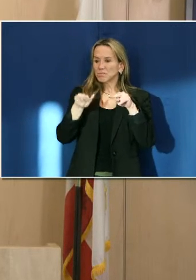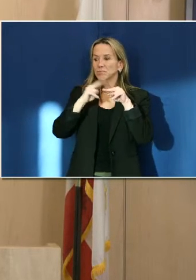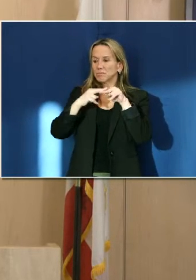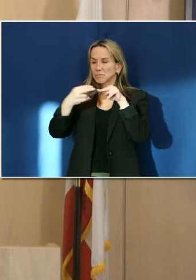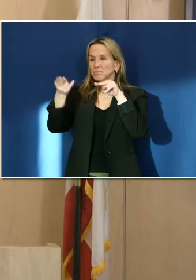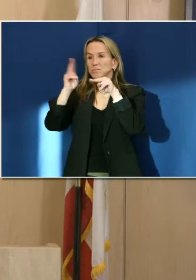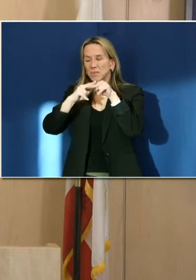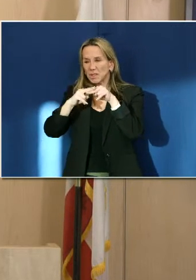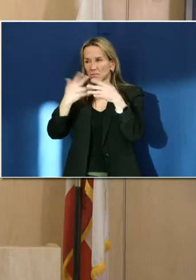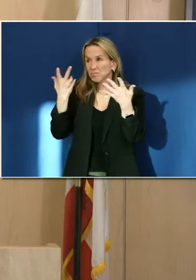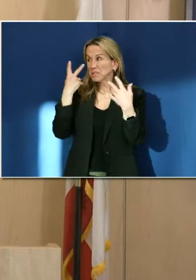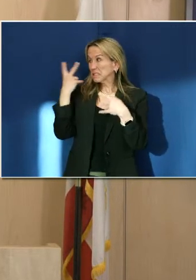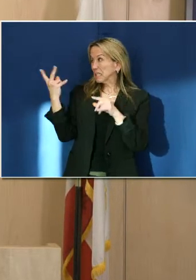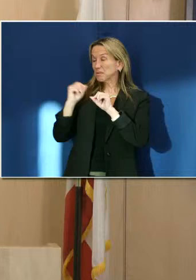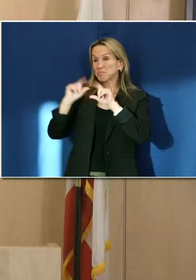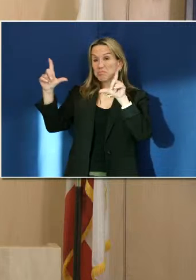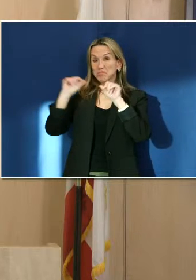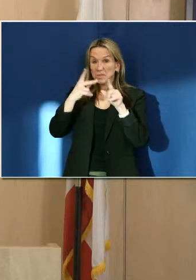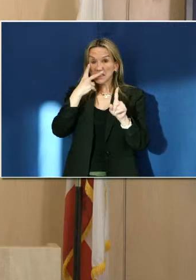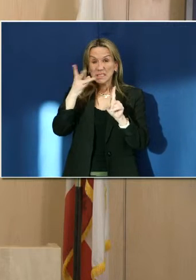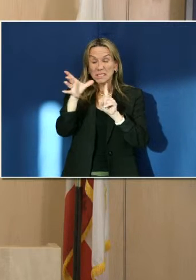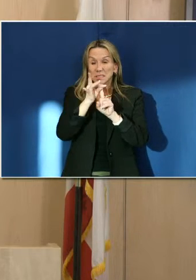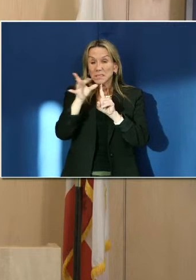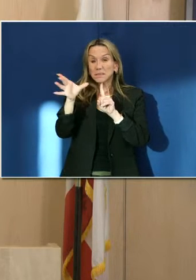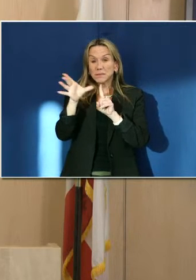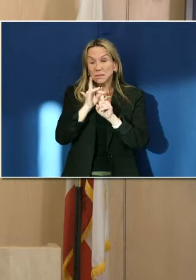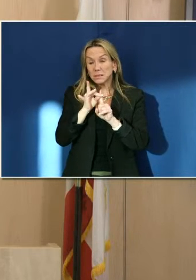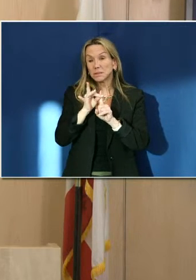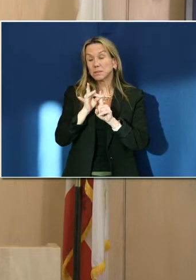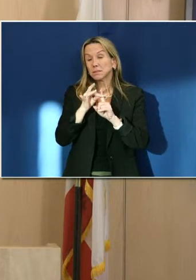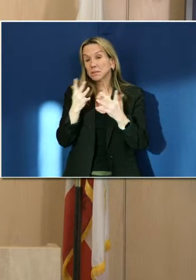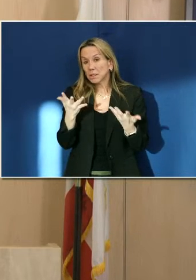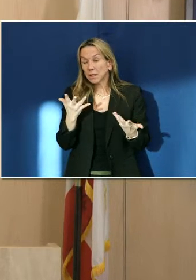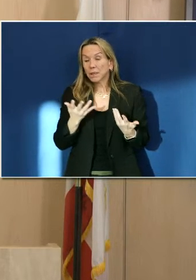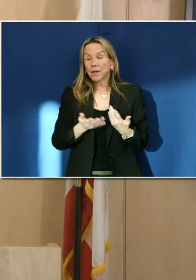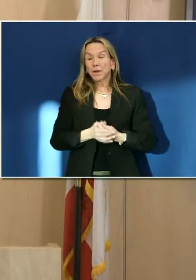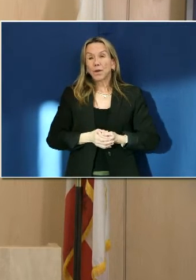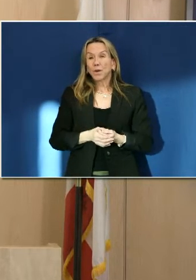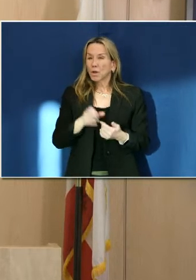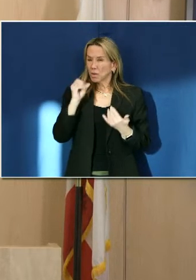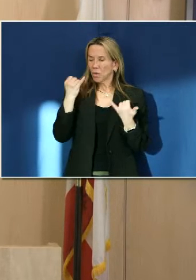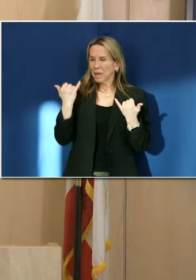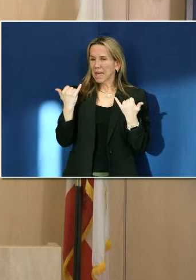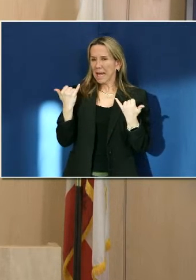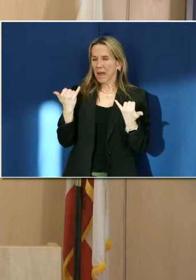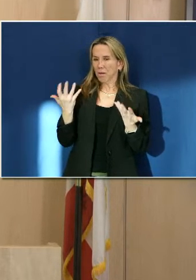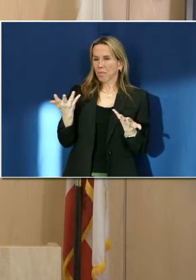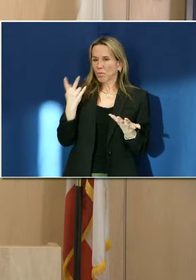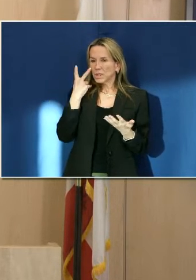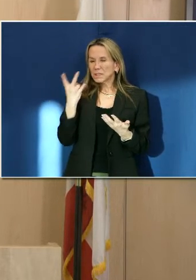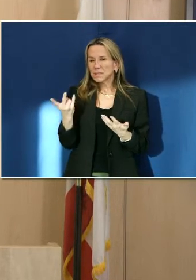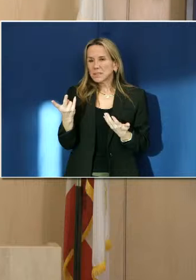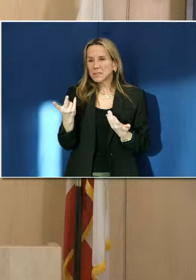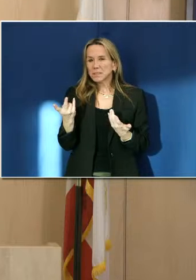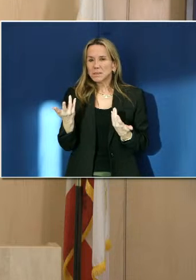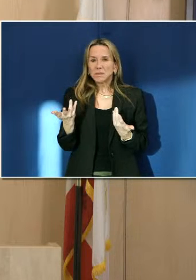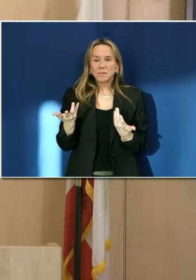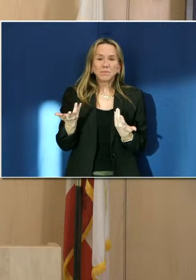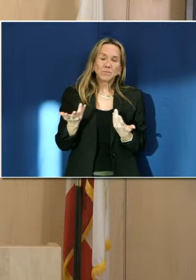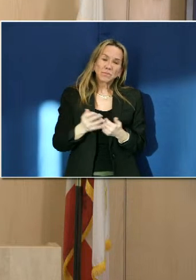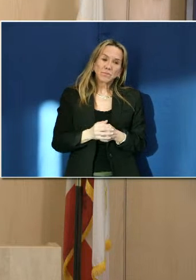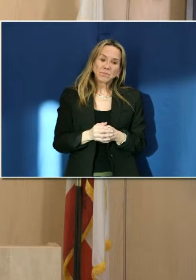more cases than you were. You're seeing a lot more hospitalizations than you were. And, to this point, all of the public